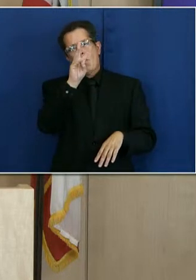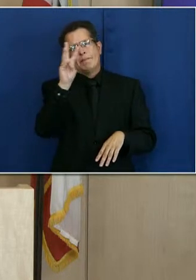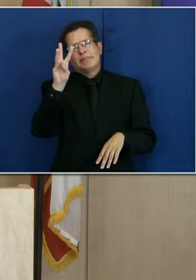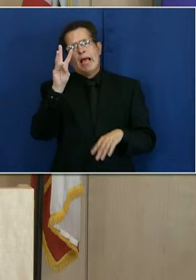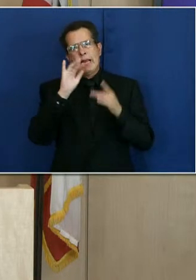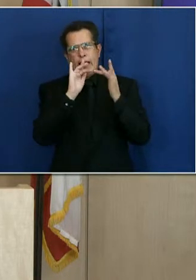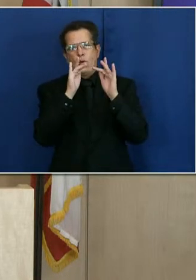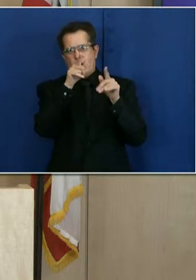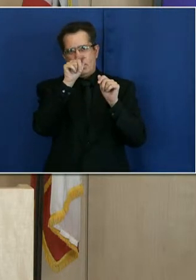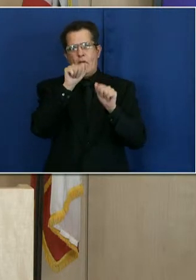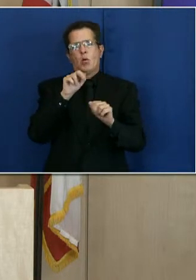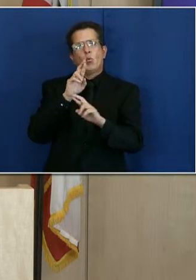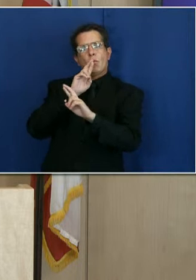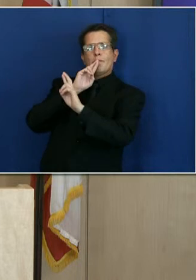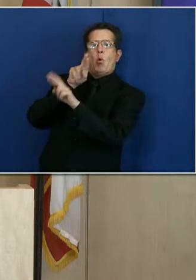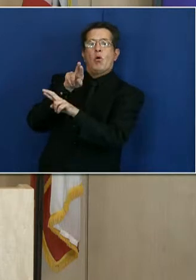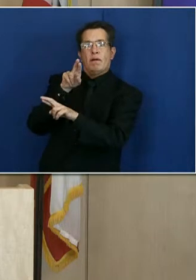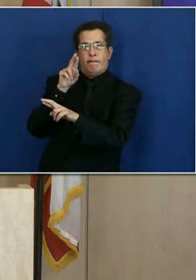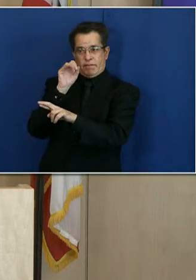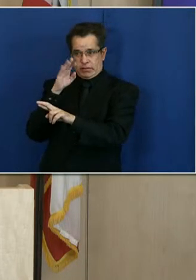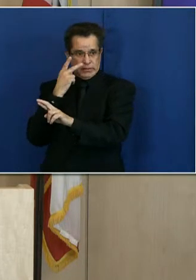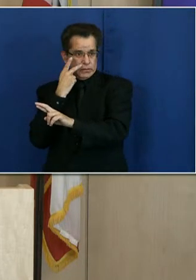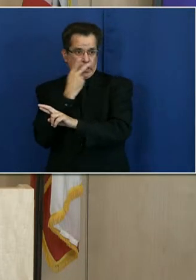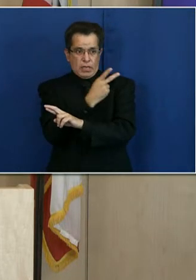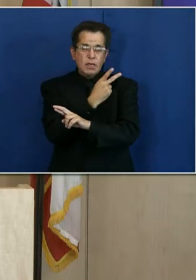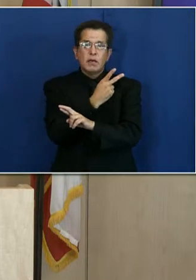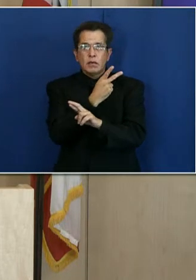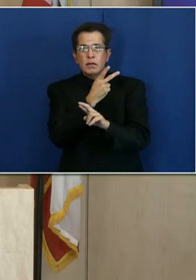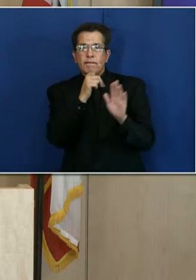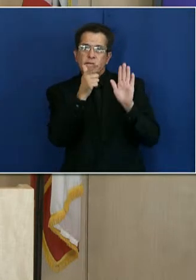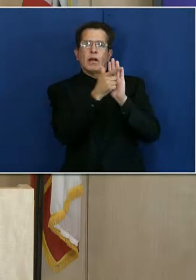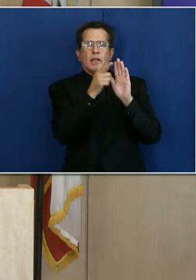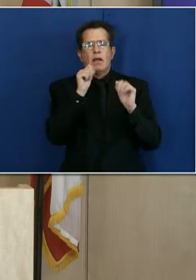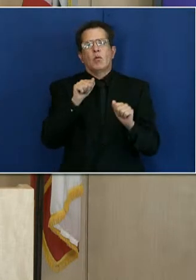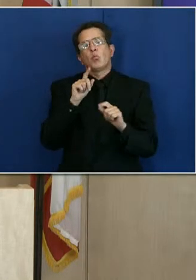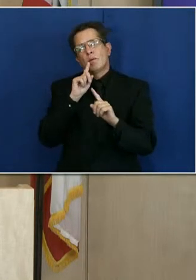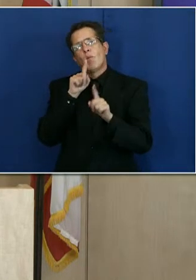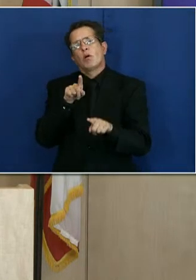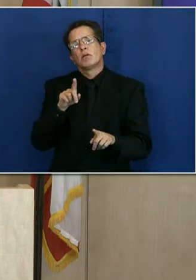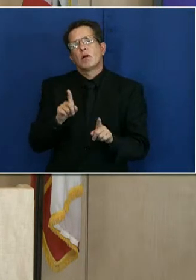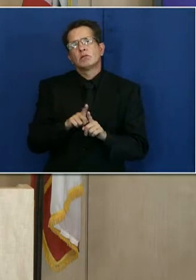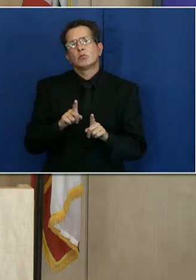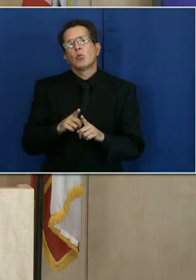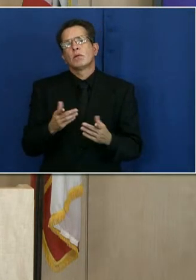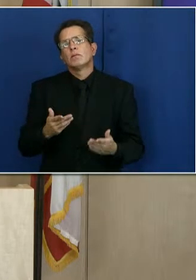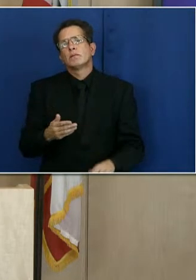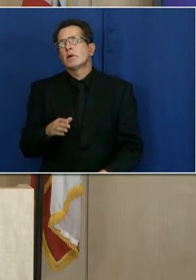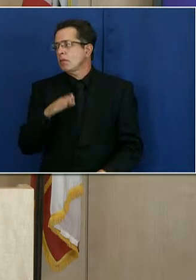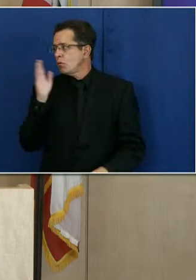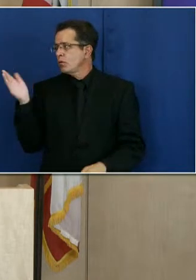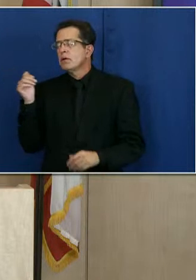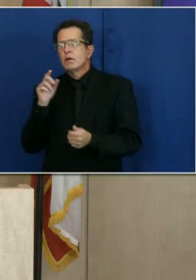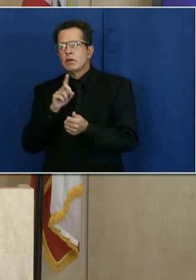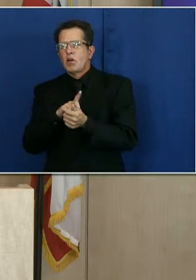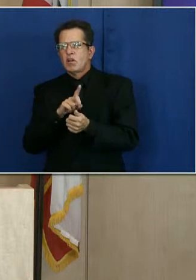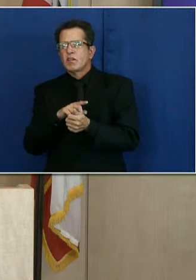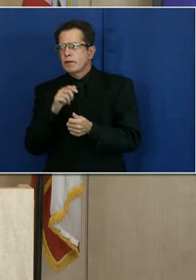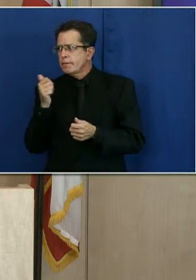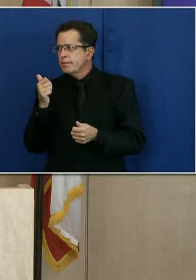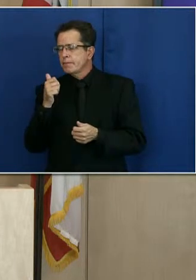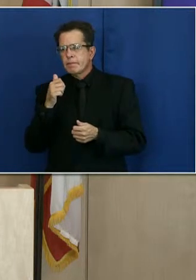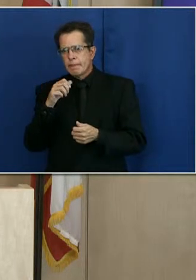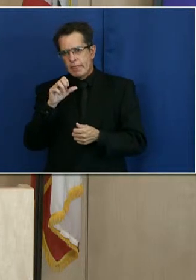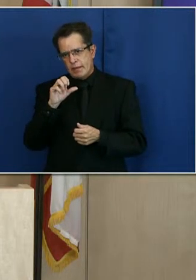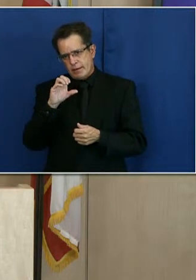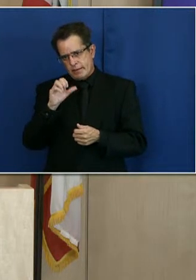report situations that should not be occurring. Thank you. Dr. Wooten, this next question is from